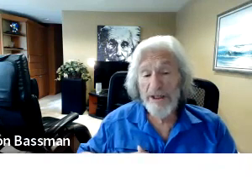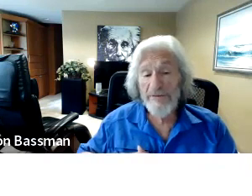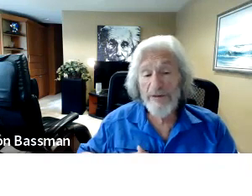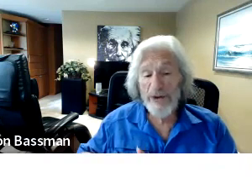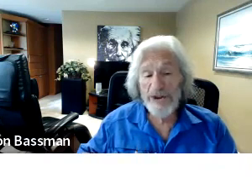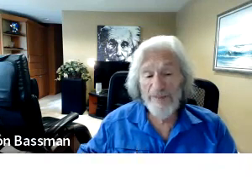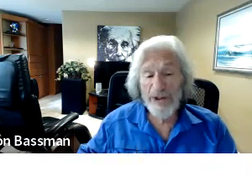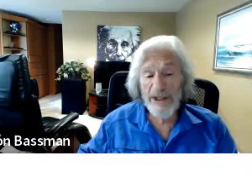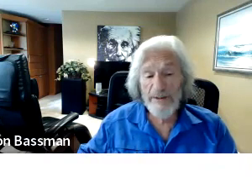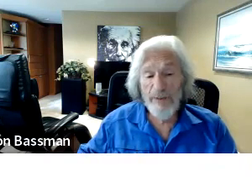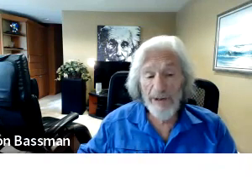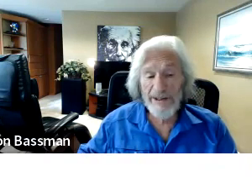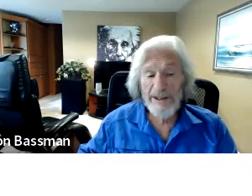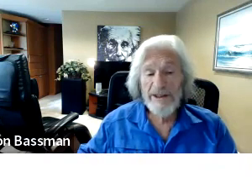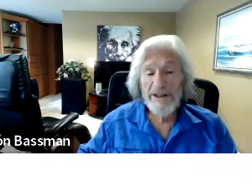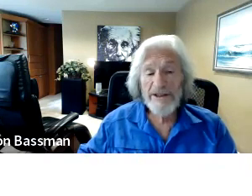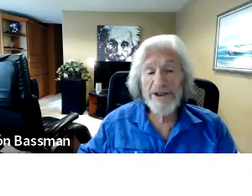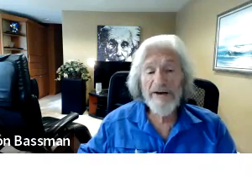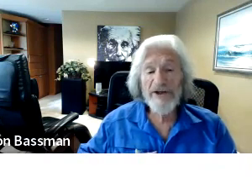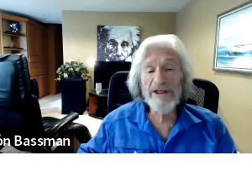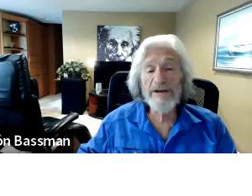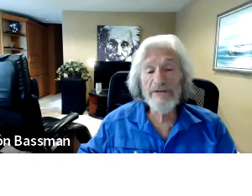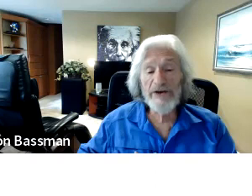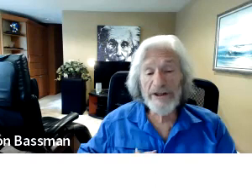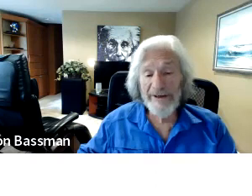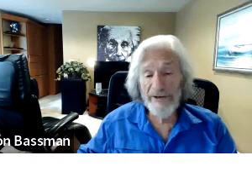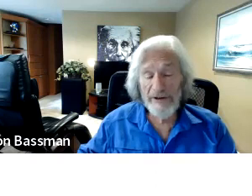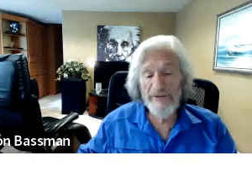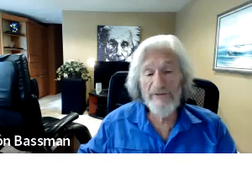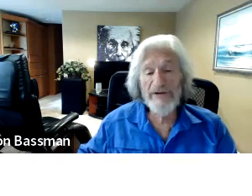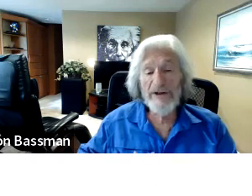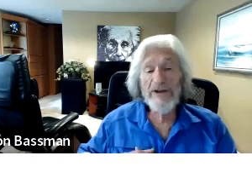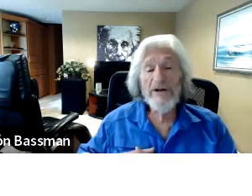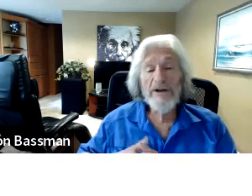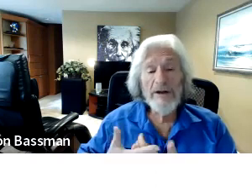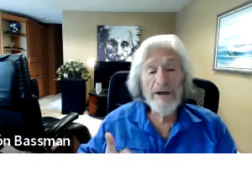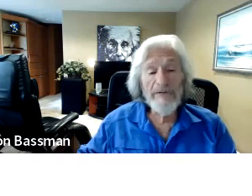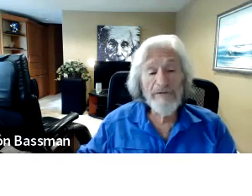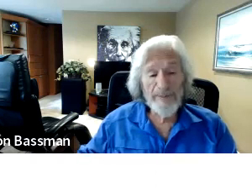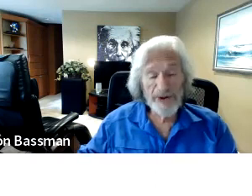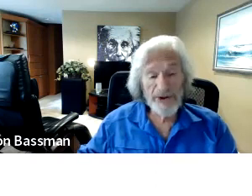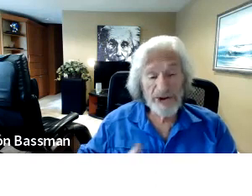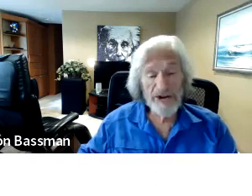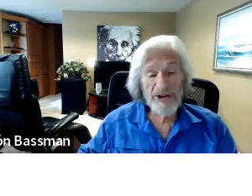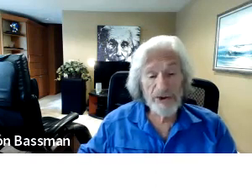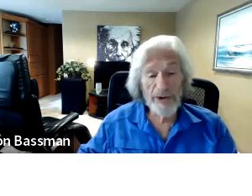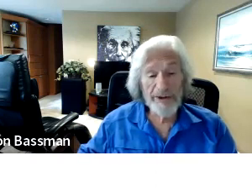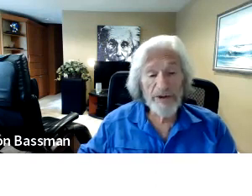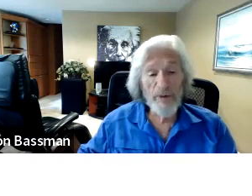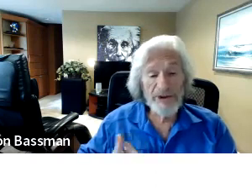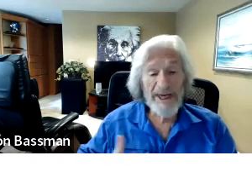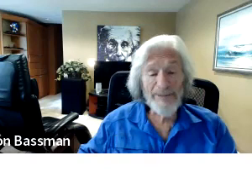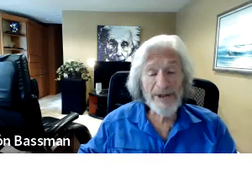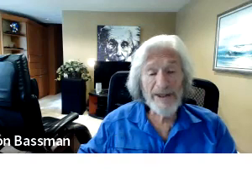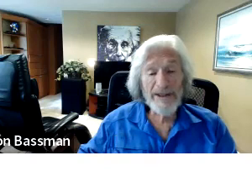procedure. The most complicating part is having the narrative of the person's